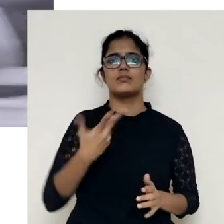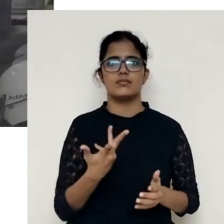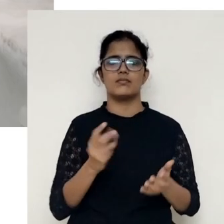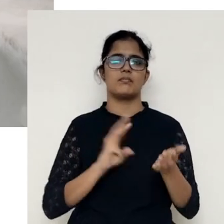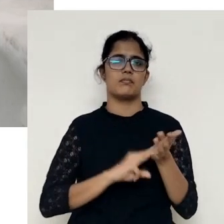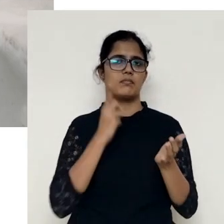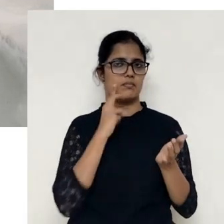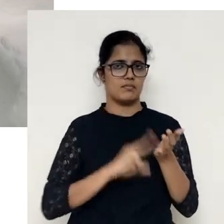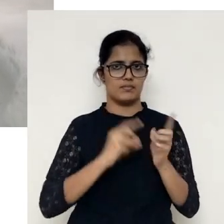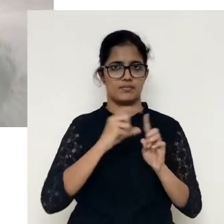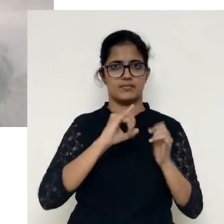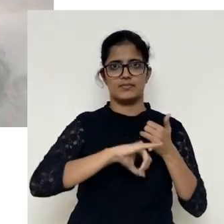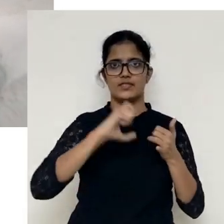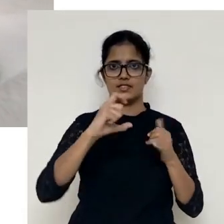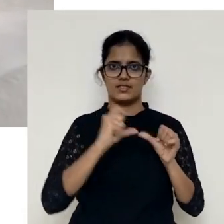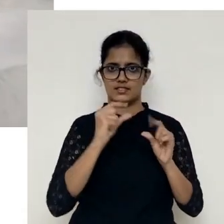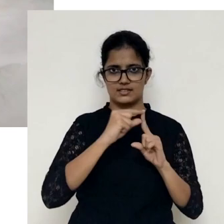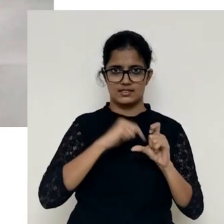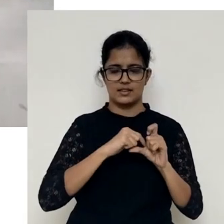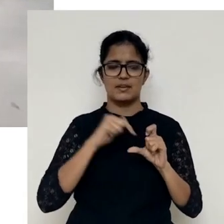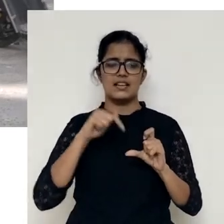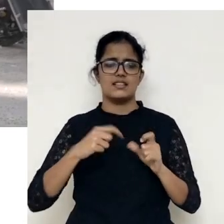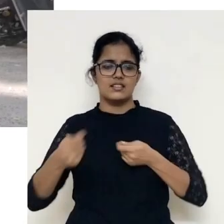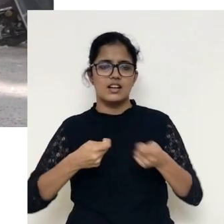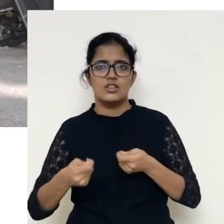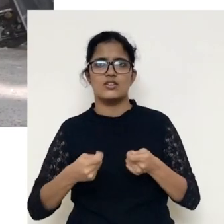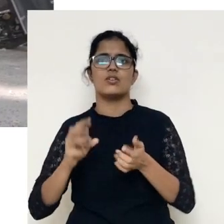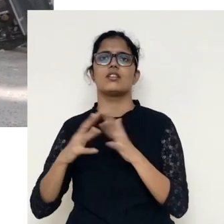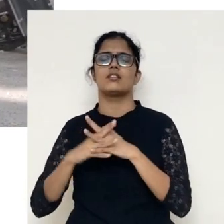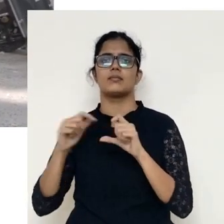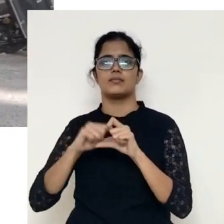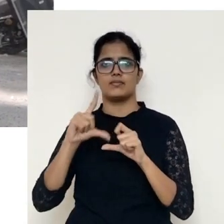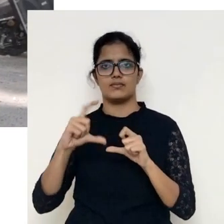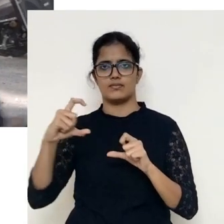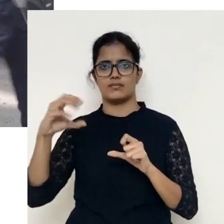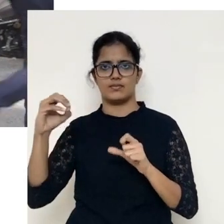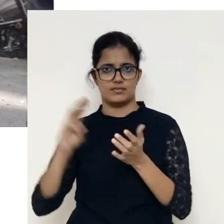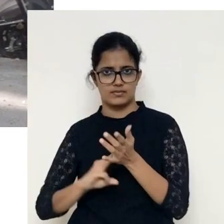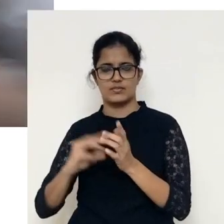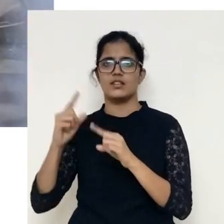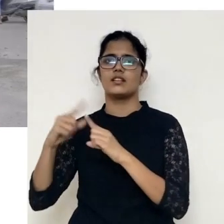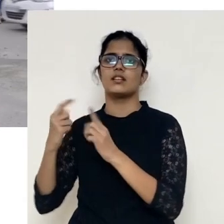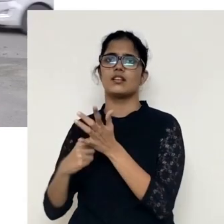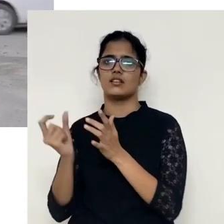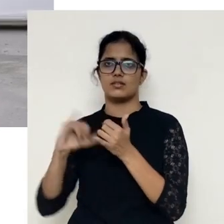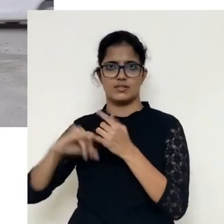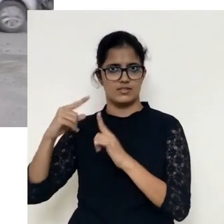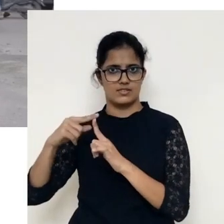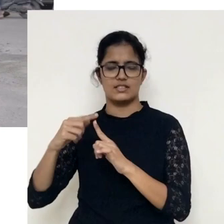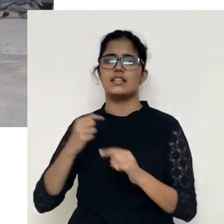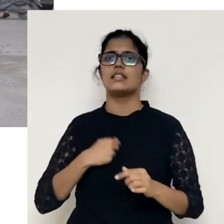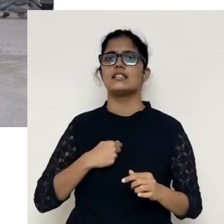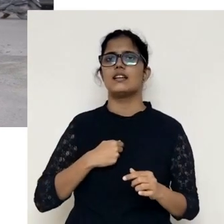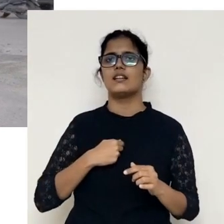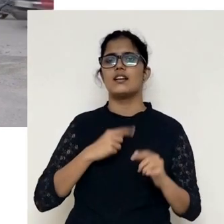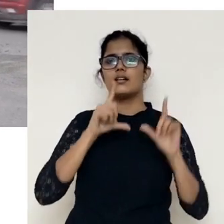Mindscapes is a project undertaken by the Wellcome Trust, and I'm an artist in residence at the Museum of Art and